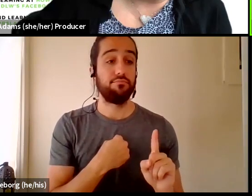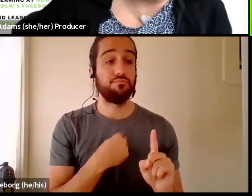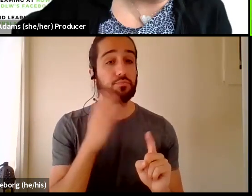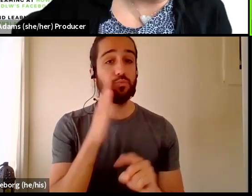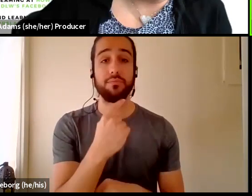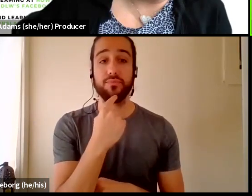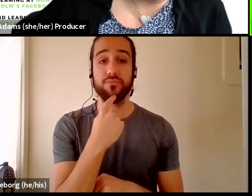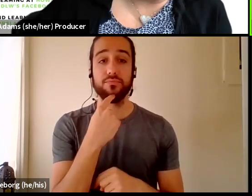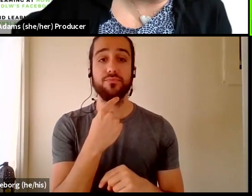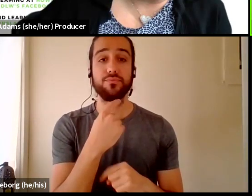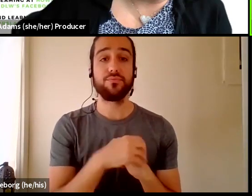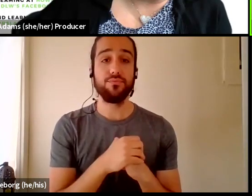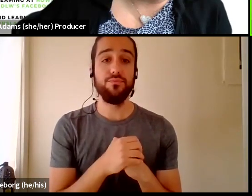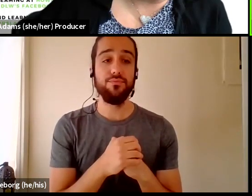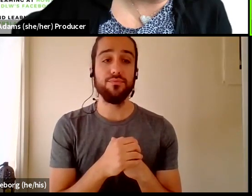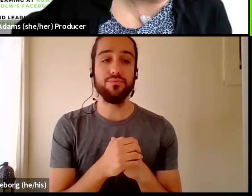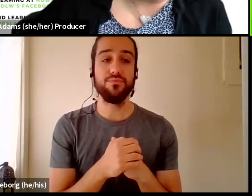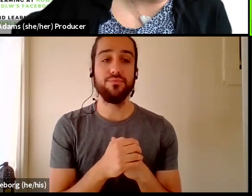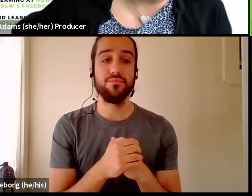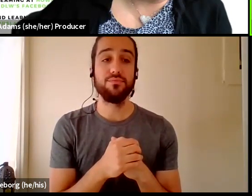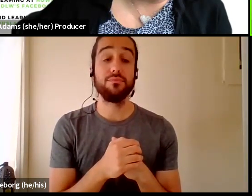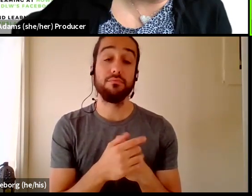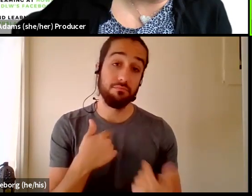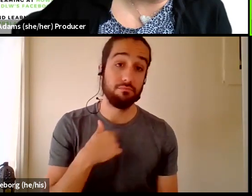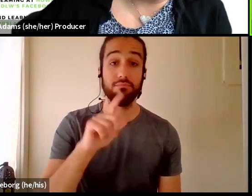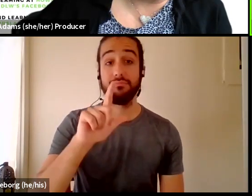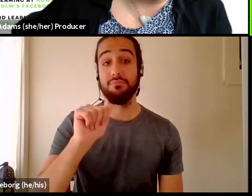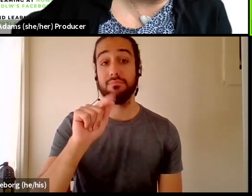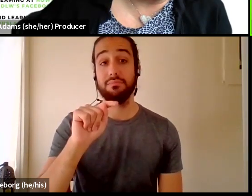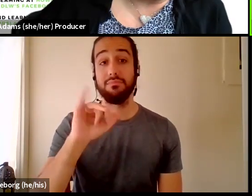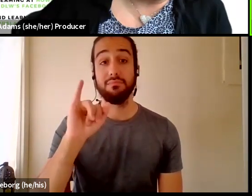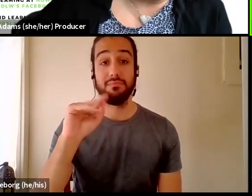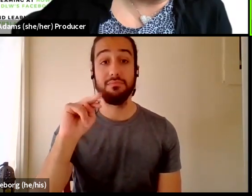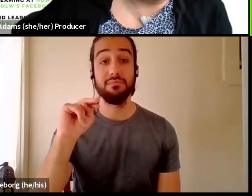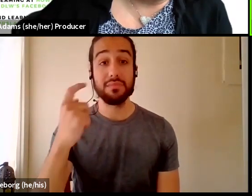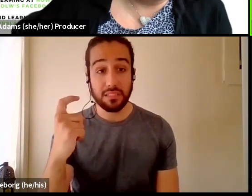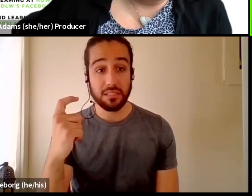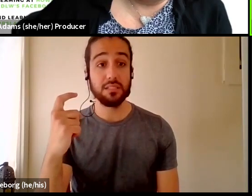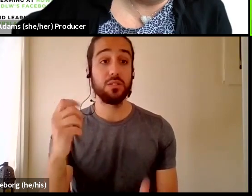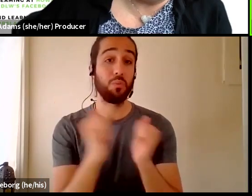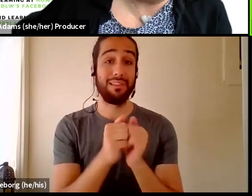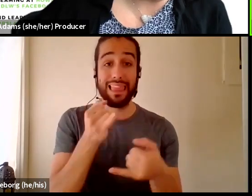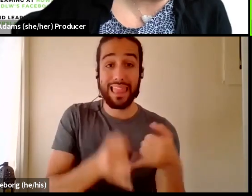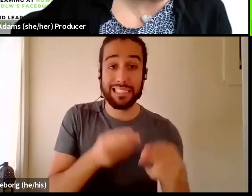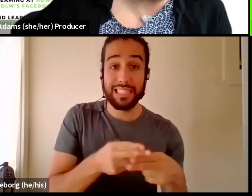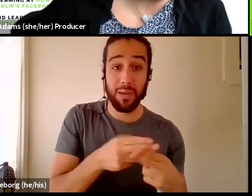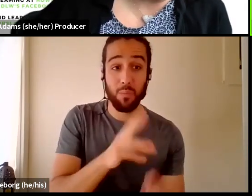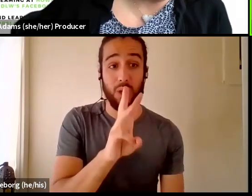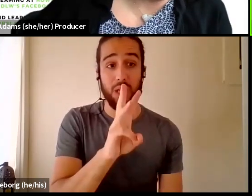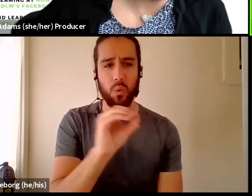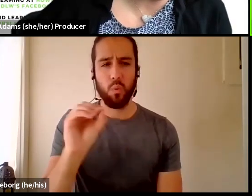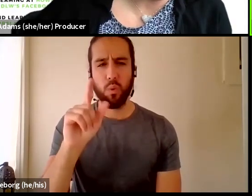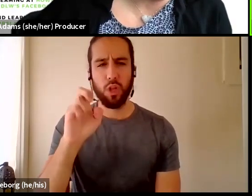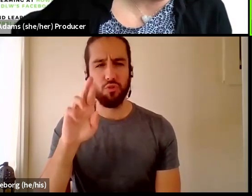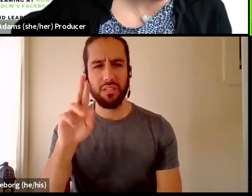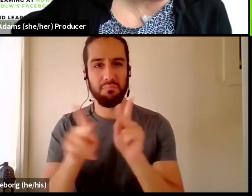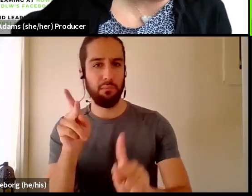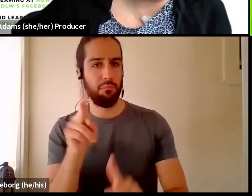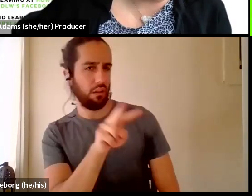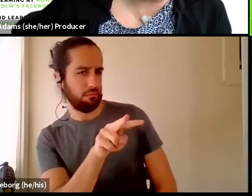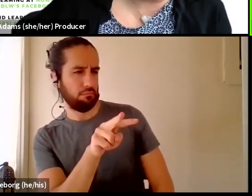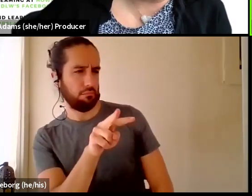as, you know, being Latinx and with the last name Woolery, and people like not quite sure